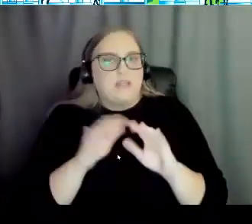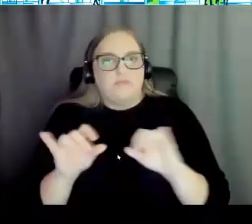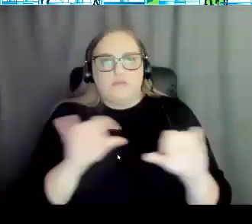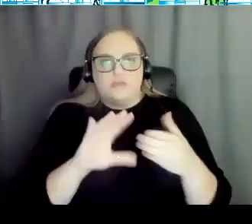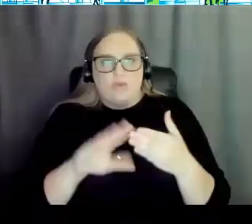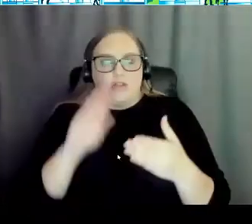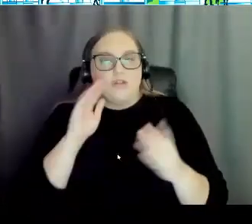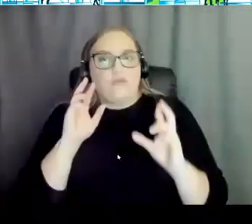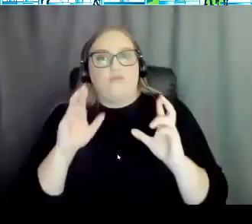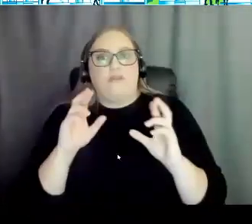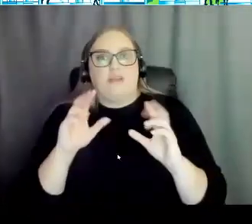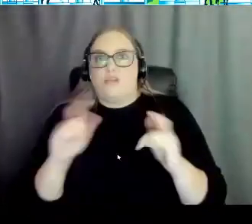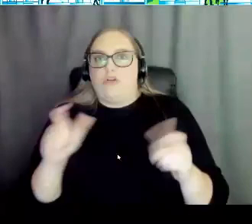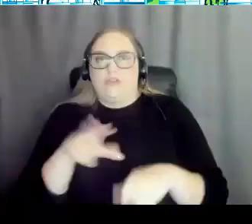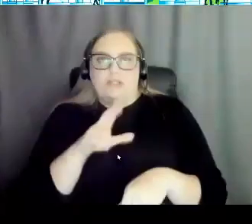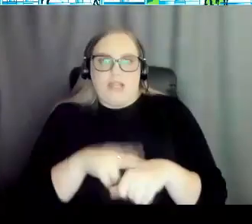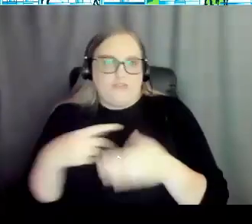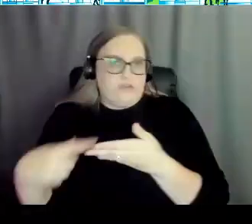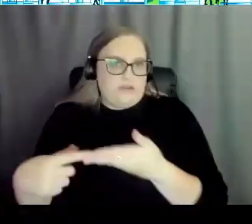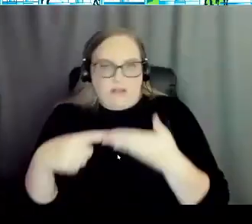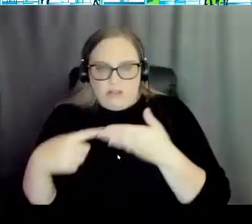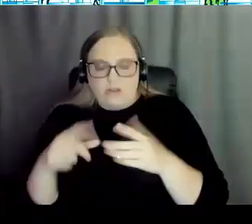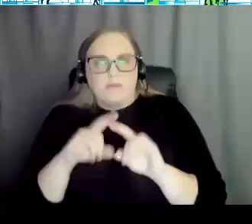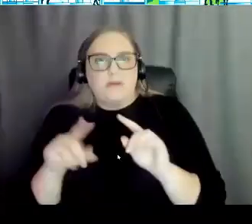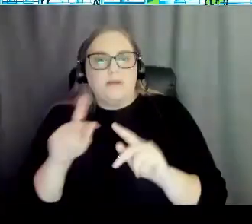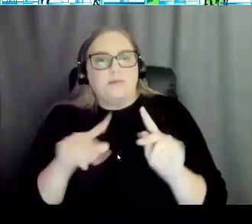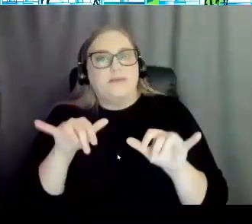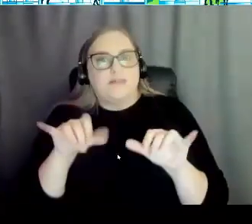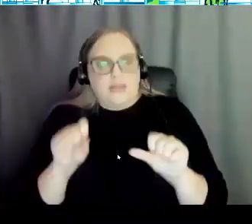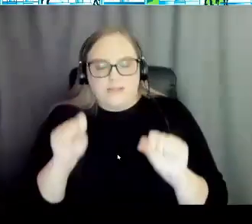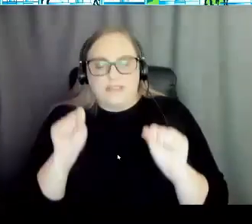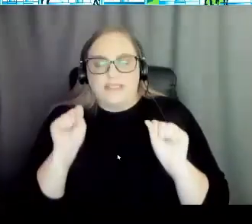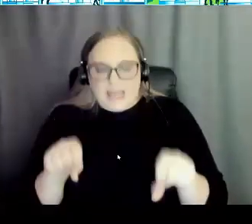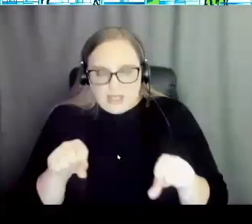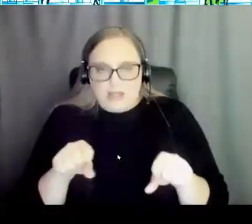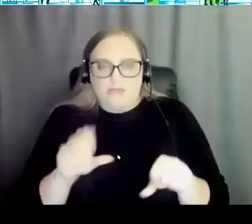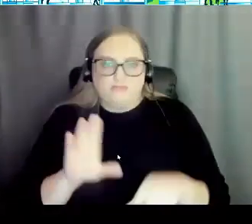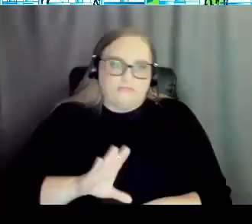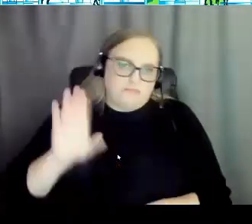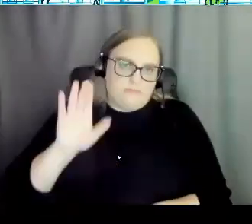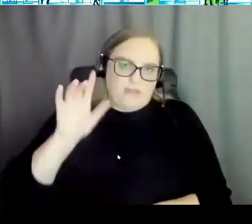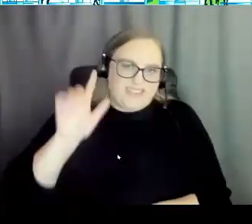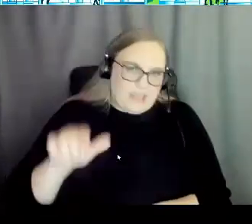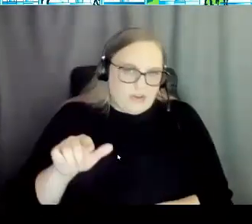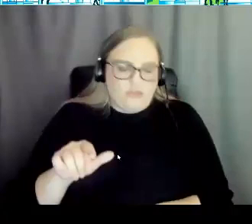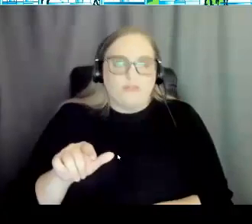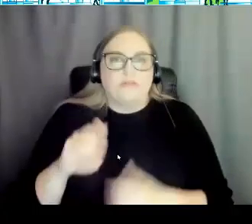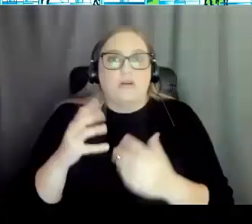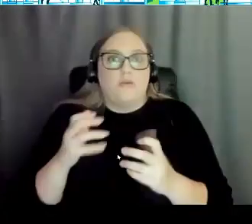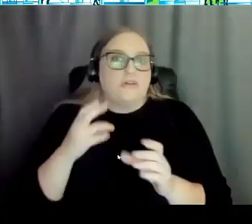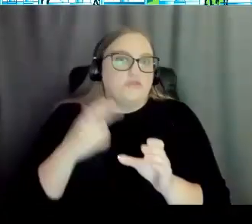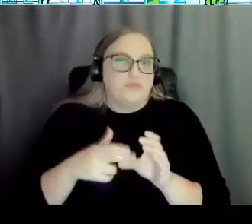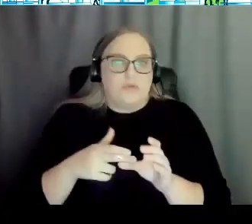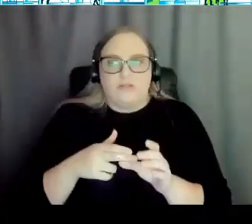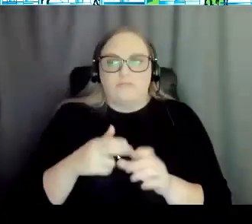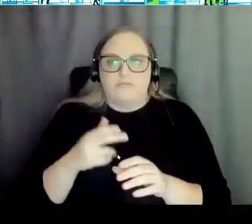large national dialogue, but folks can, yes, certainly raise their hand later on at later stages of the consent-based